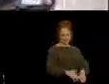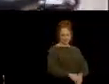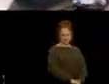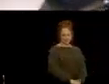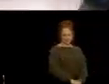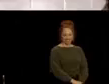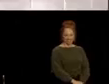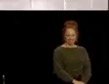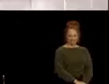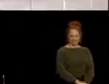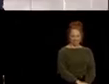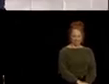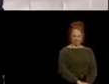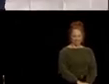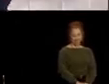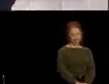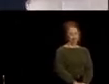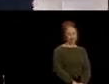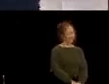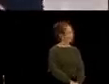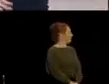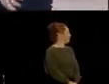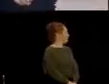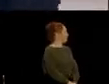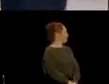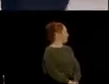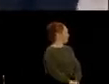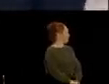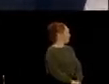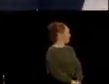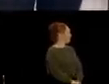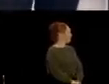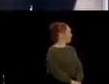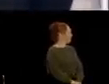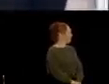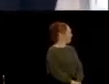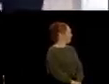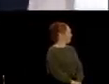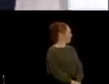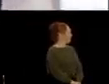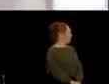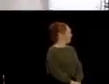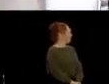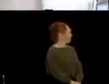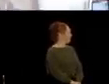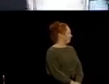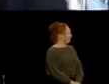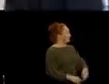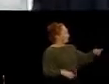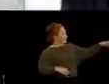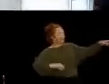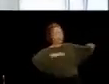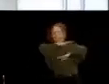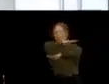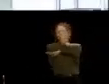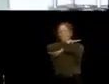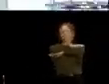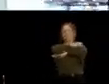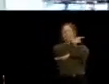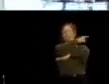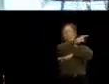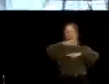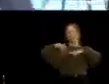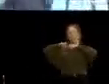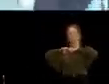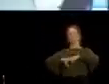Thank you. Okay. Thank you. And thank you again. And like I said, she's going to be right down there. Right down there. Thank you, everyone.